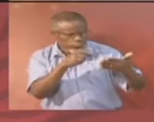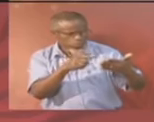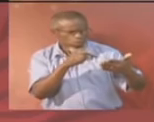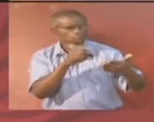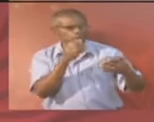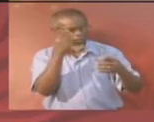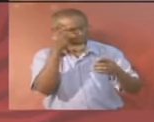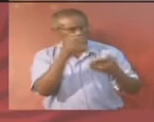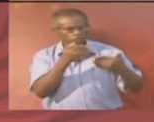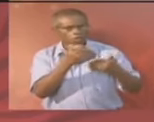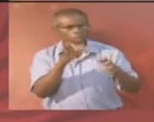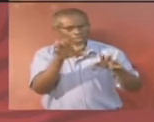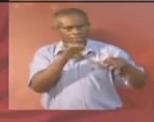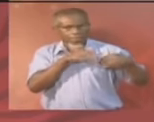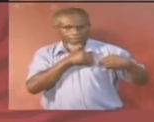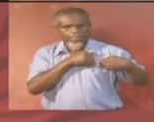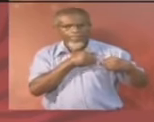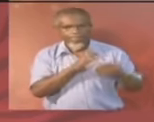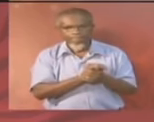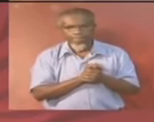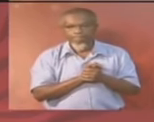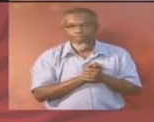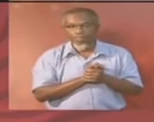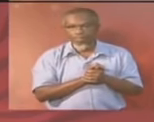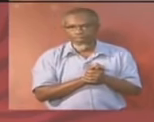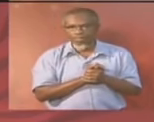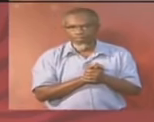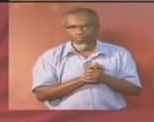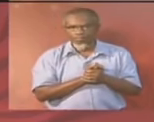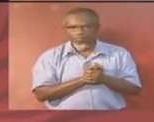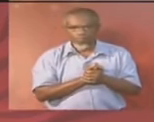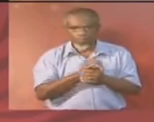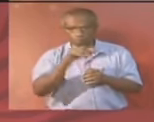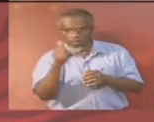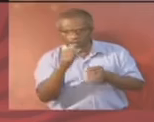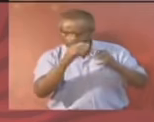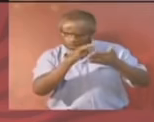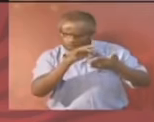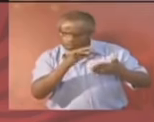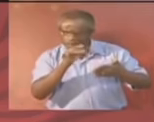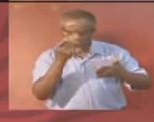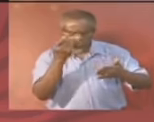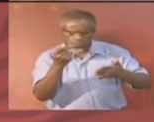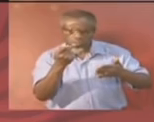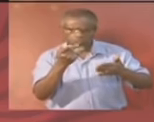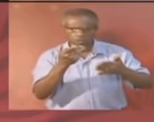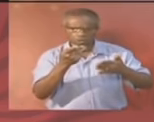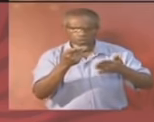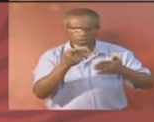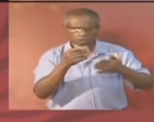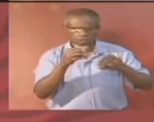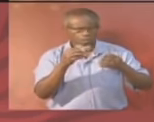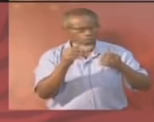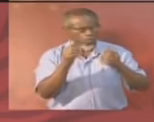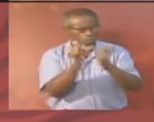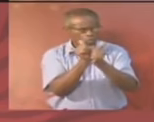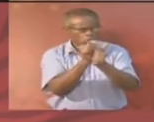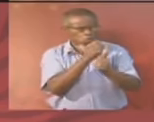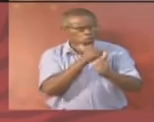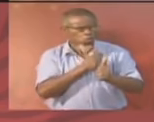in Brazil, where the P1 variant is very prevalent, the mortality rates among the elderly, they